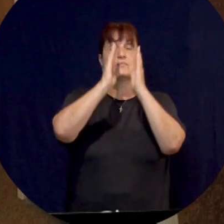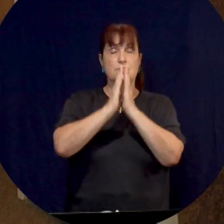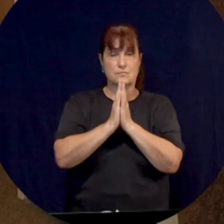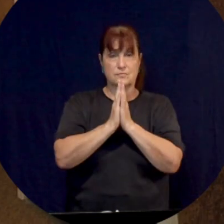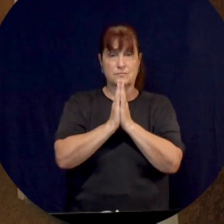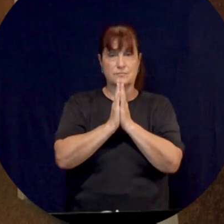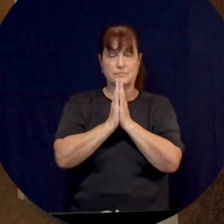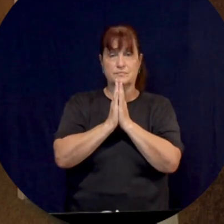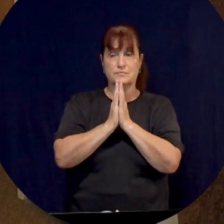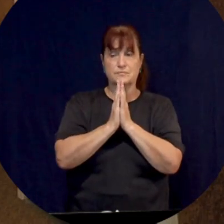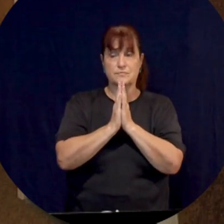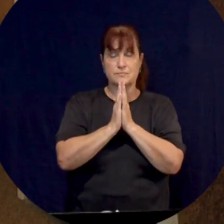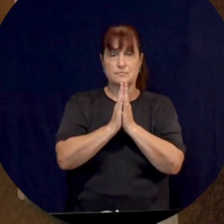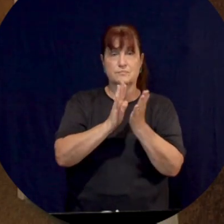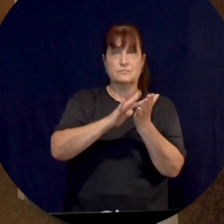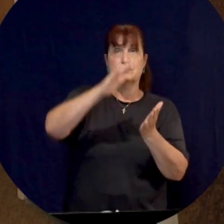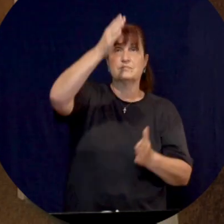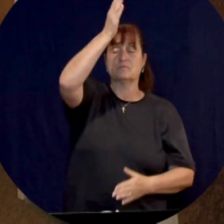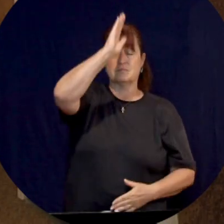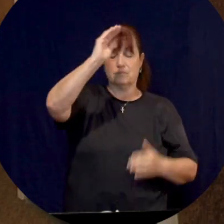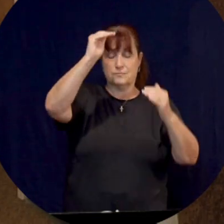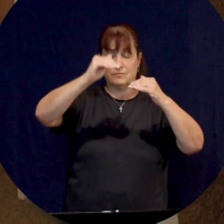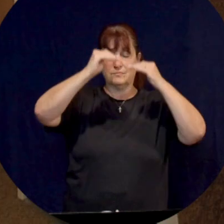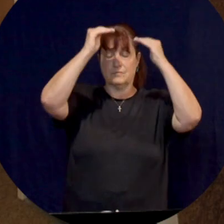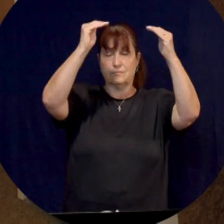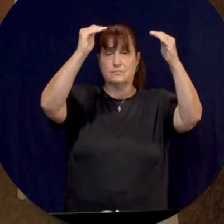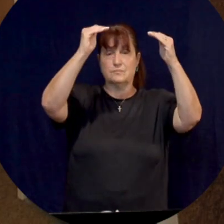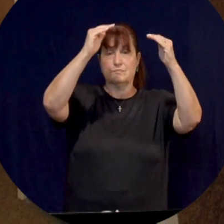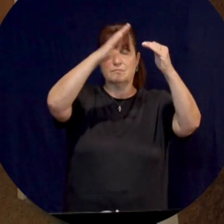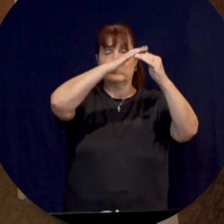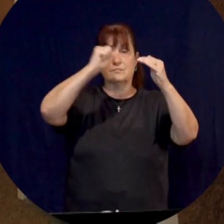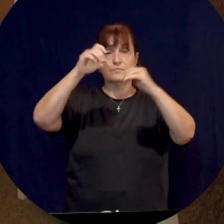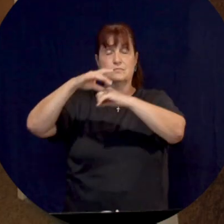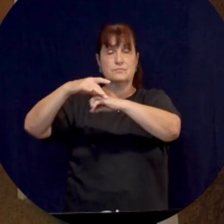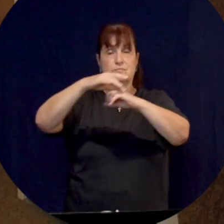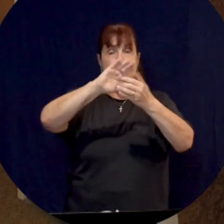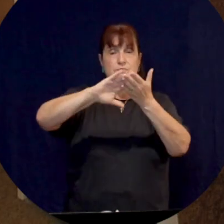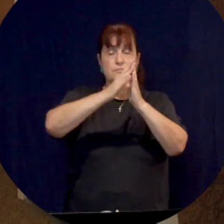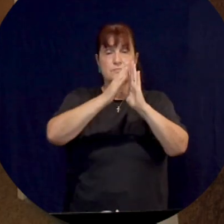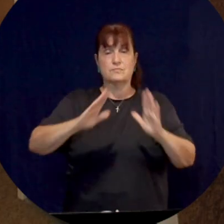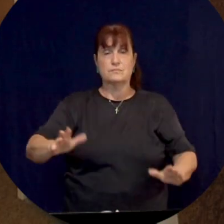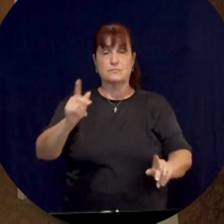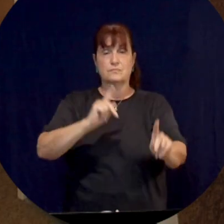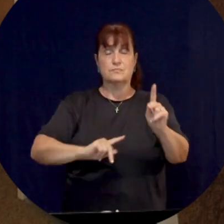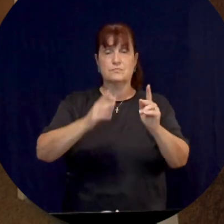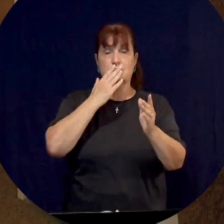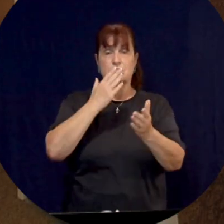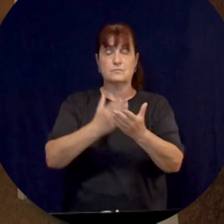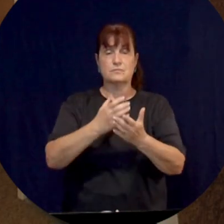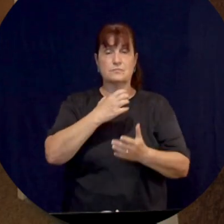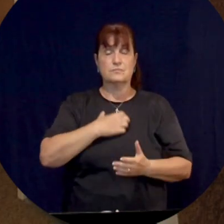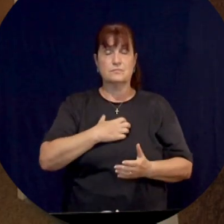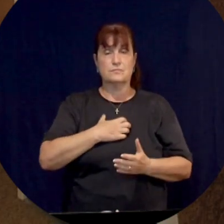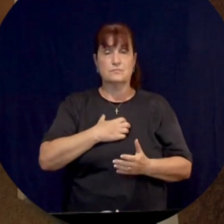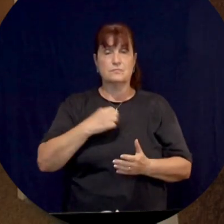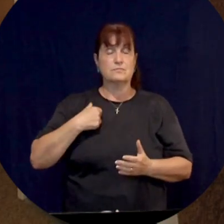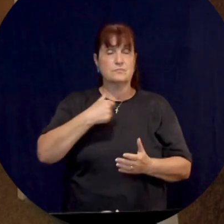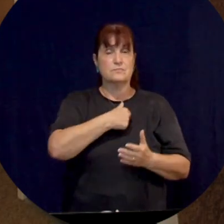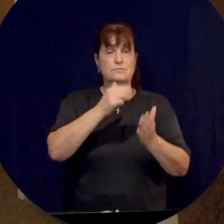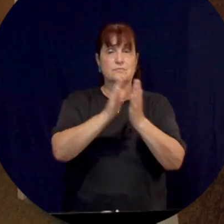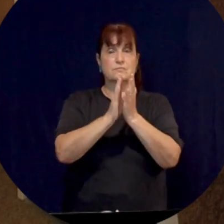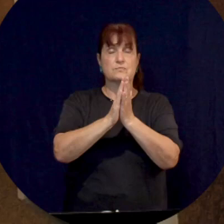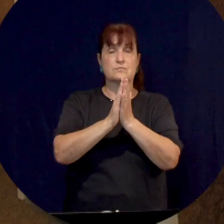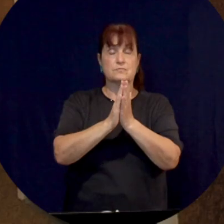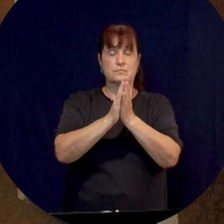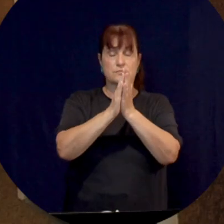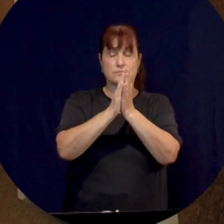life. Amen. Glory to God in the highest, and on earth peace to people of good will. We praise